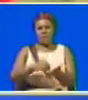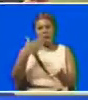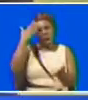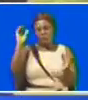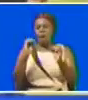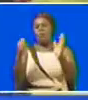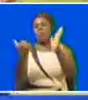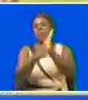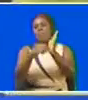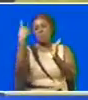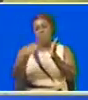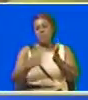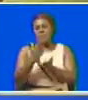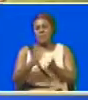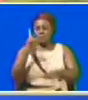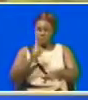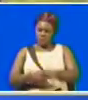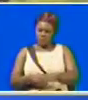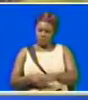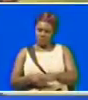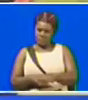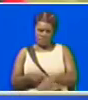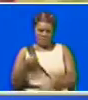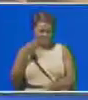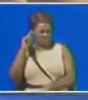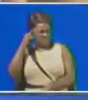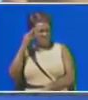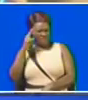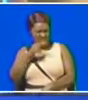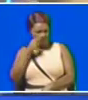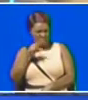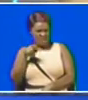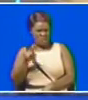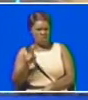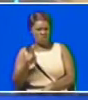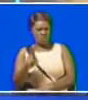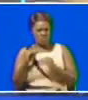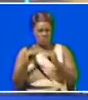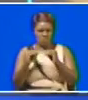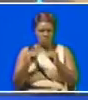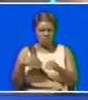what is going on. You know, sometimes you find it ridiculous, like you stay with your coach